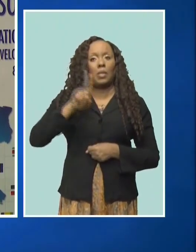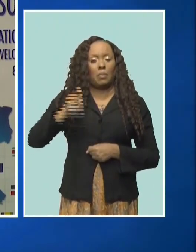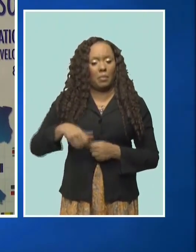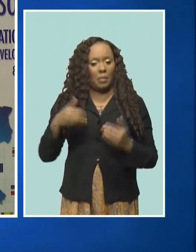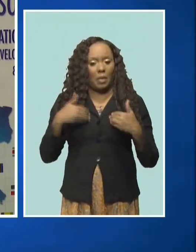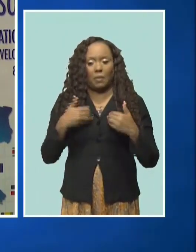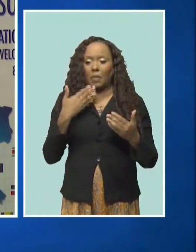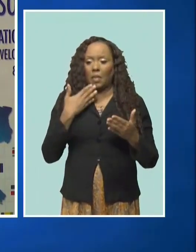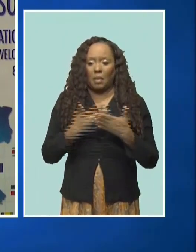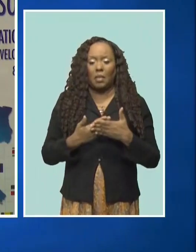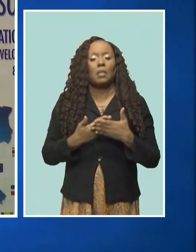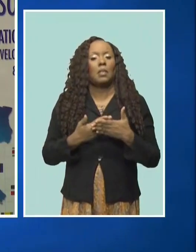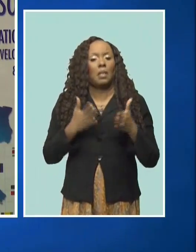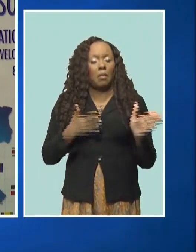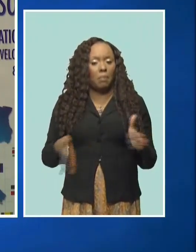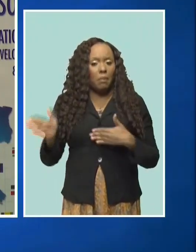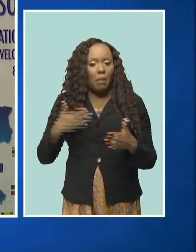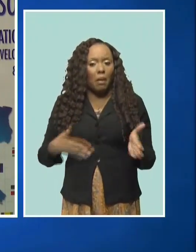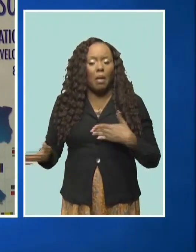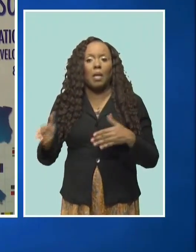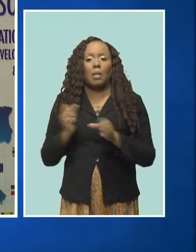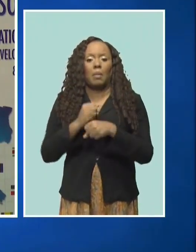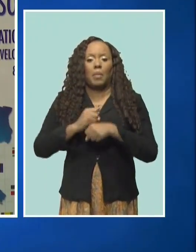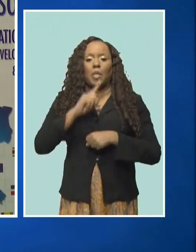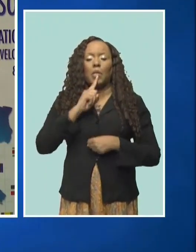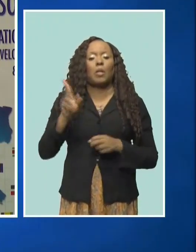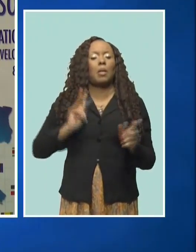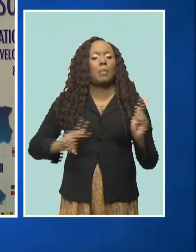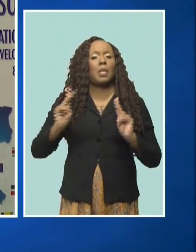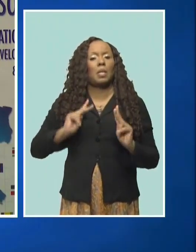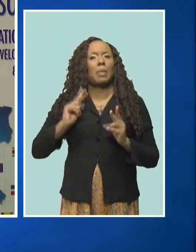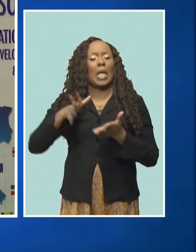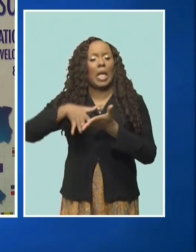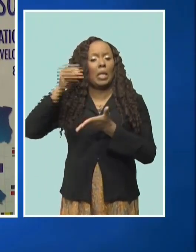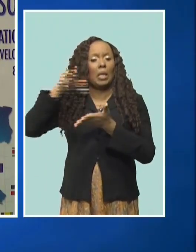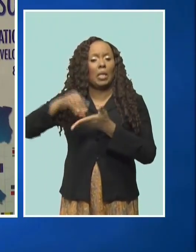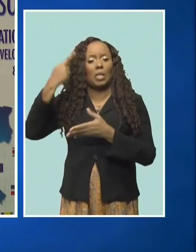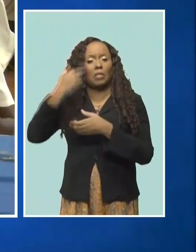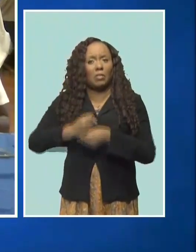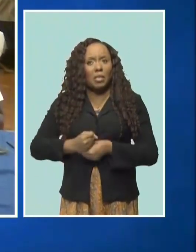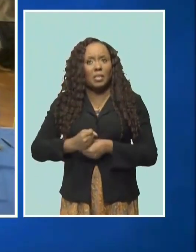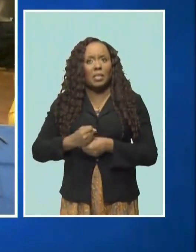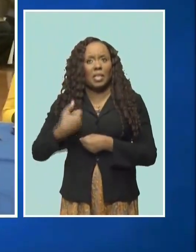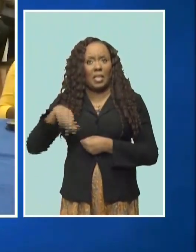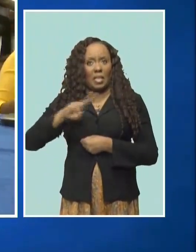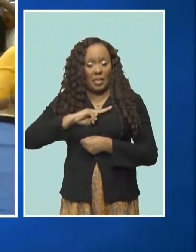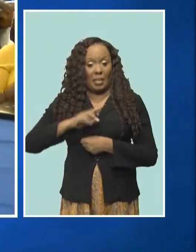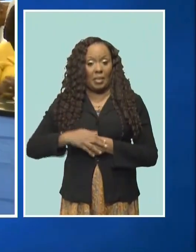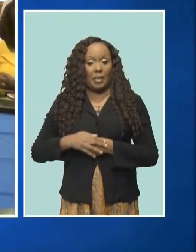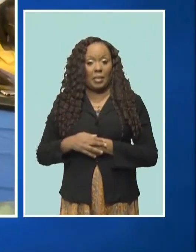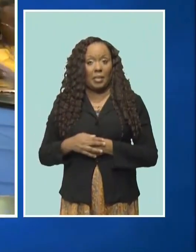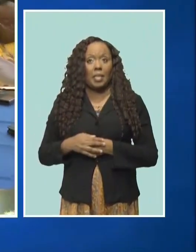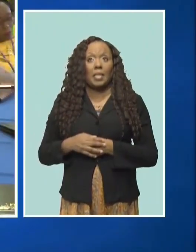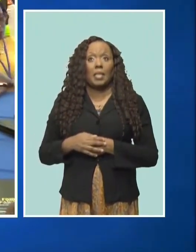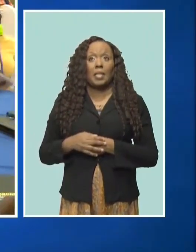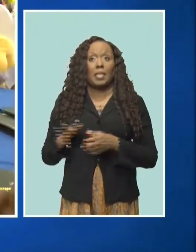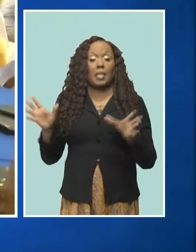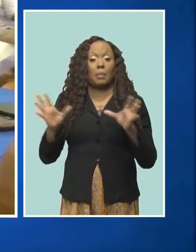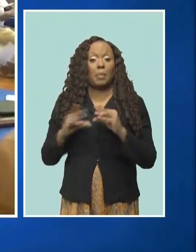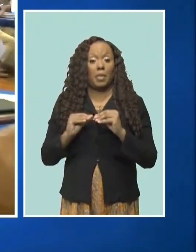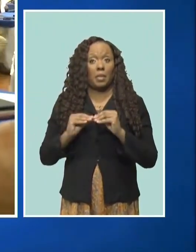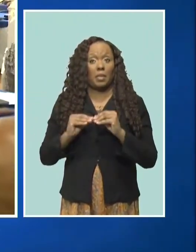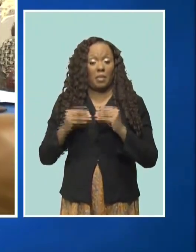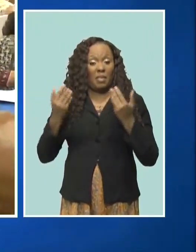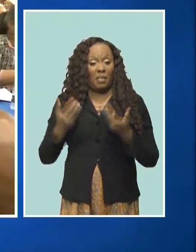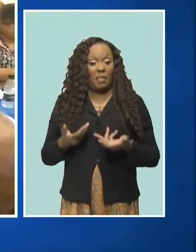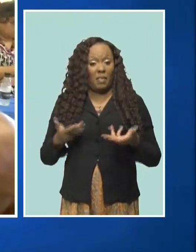and lasting impact on the lives of the vulnerable groups we serve and represent. The meeting concludes on Thursday.